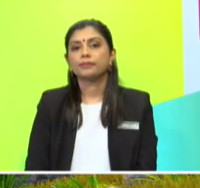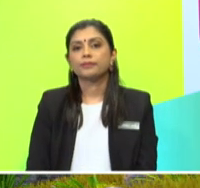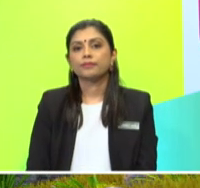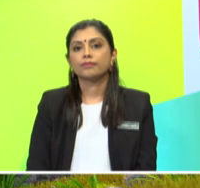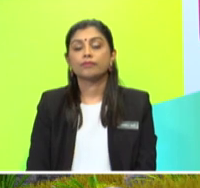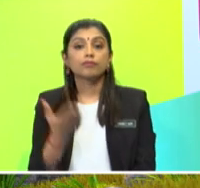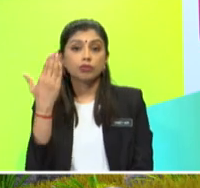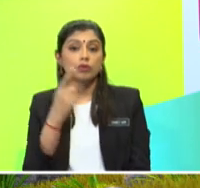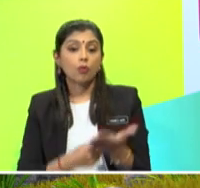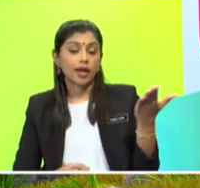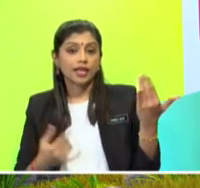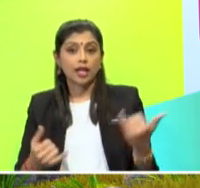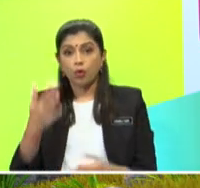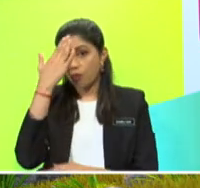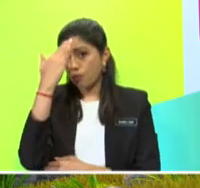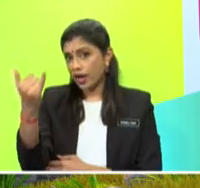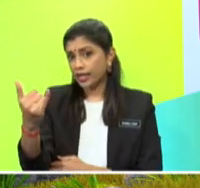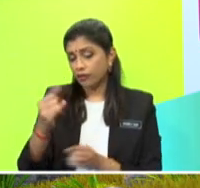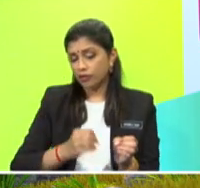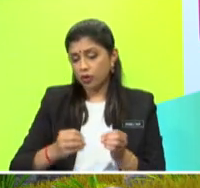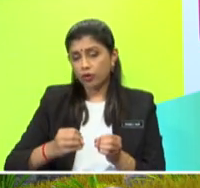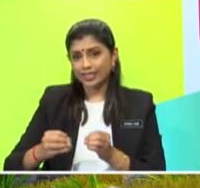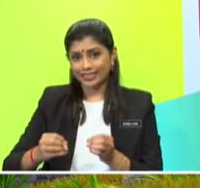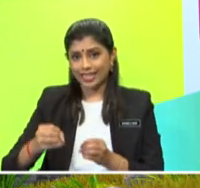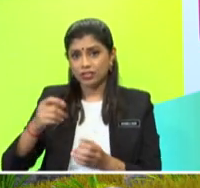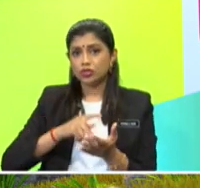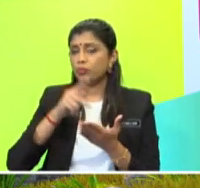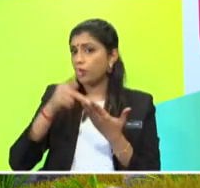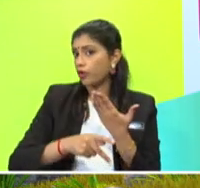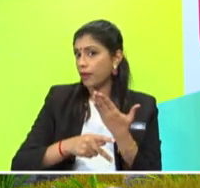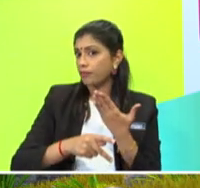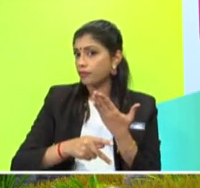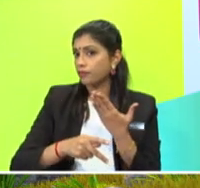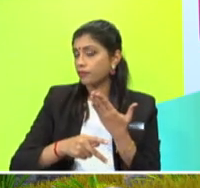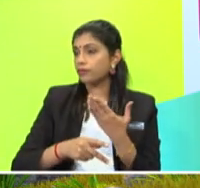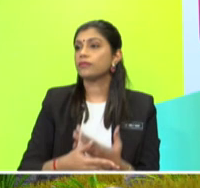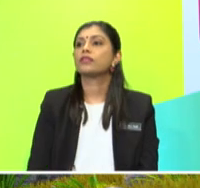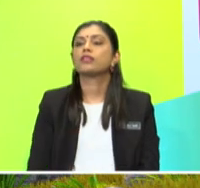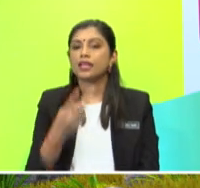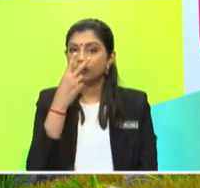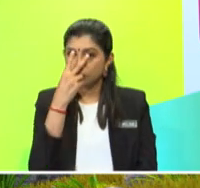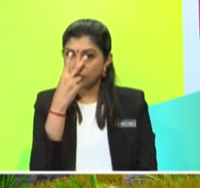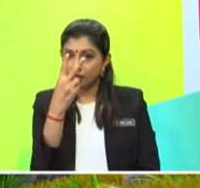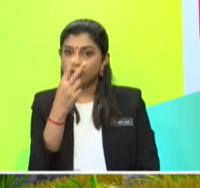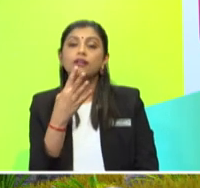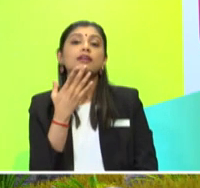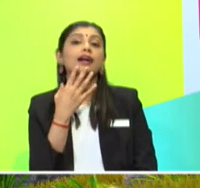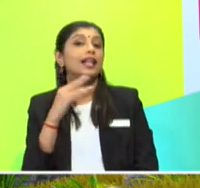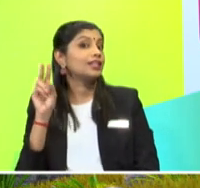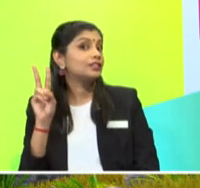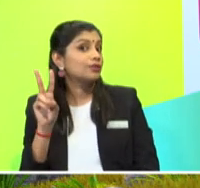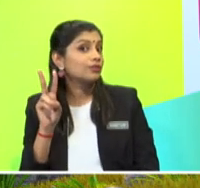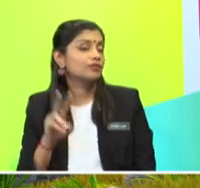why organize program? How did I get the word program? Look at your color 2, people. So this is your answer.